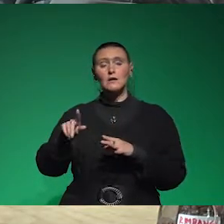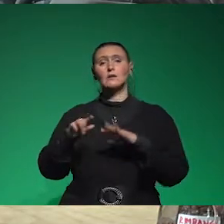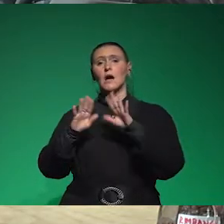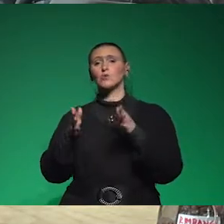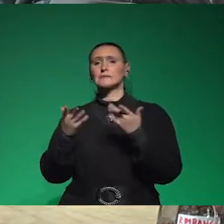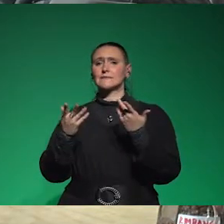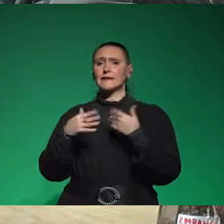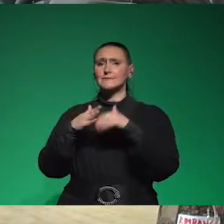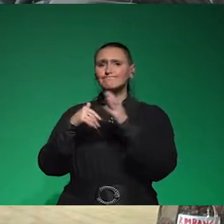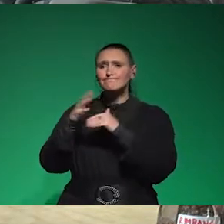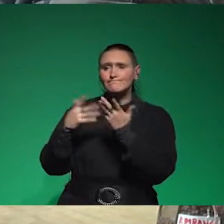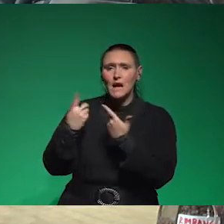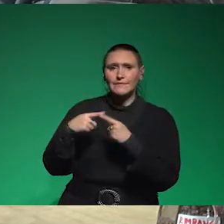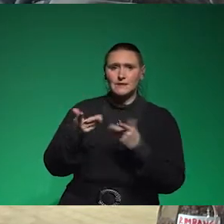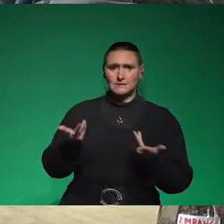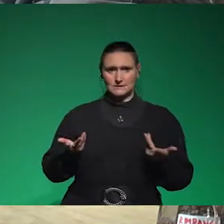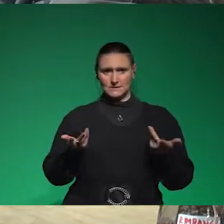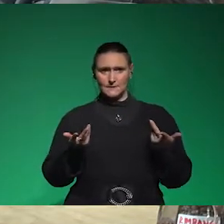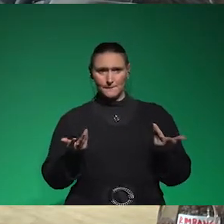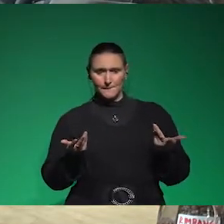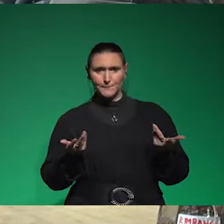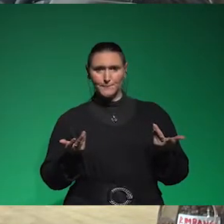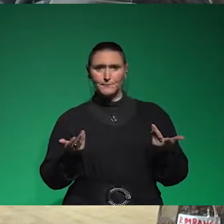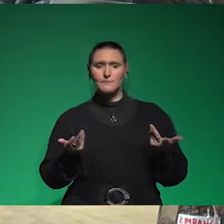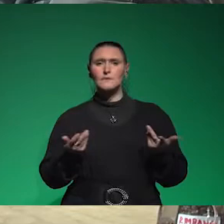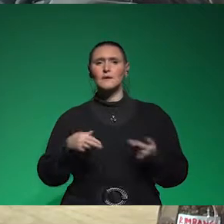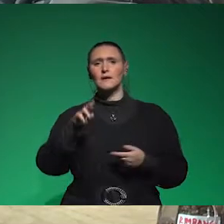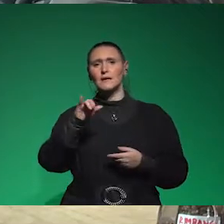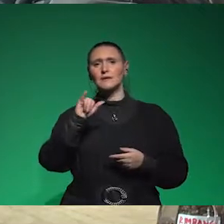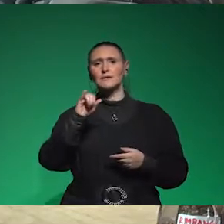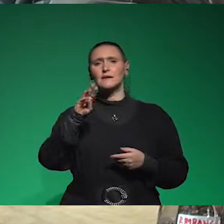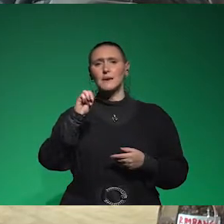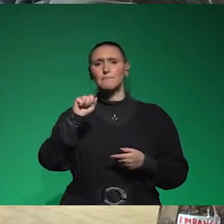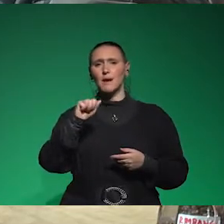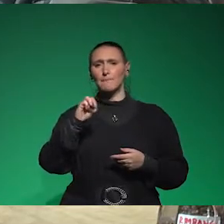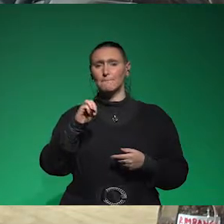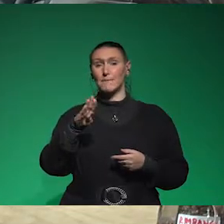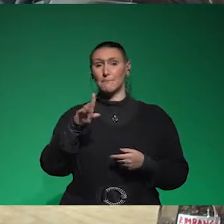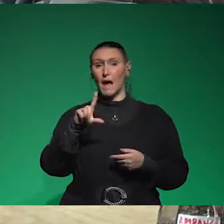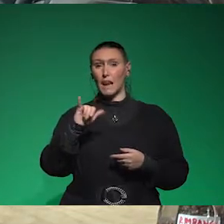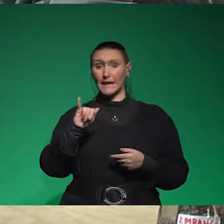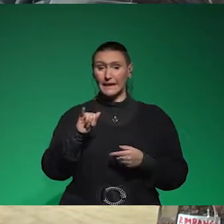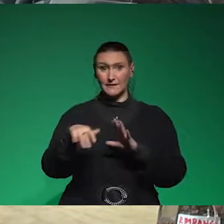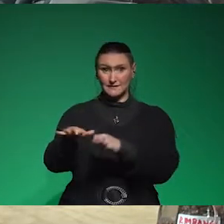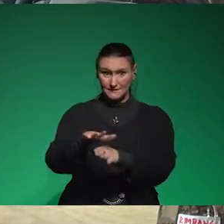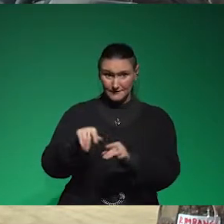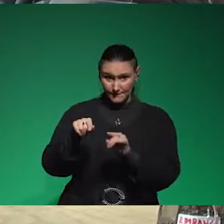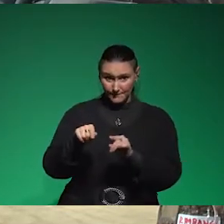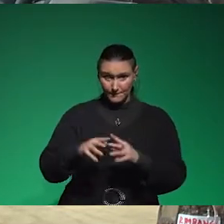this area it's still, I mean, in Rimbang Baling area, it's already, I mean, it's